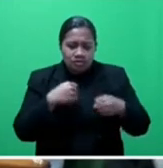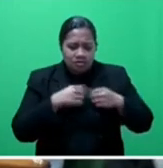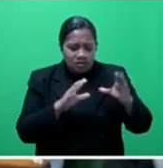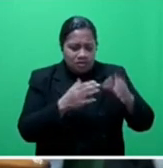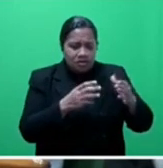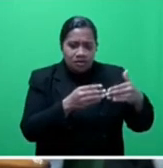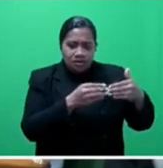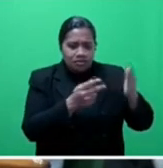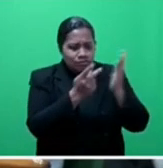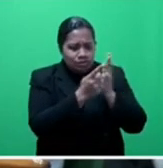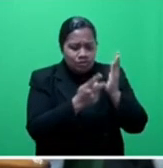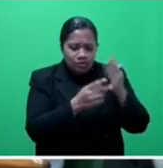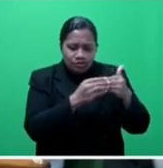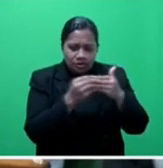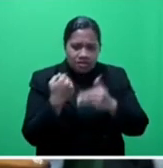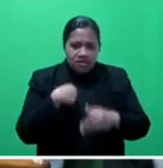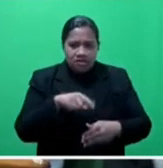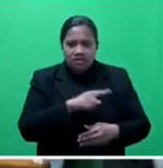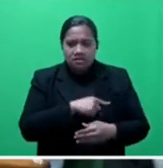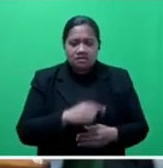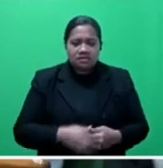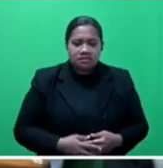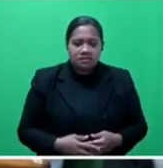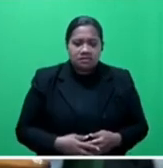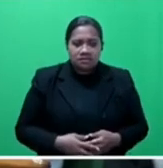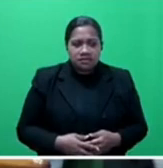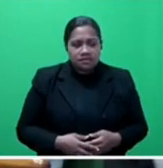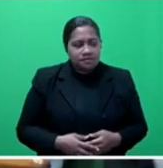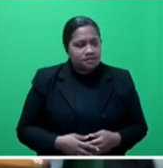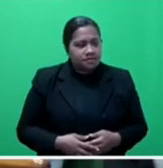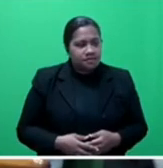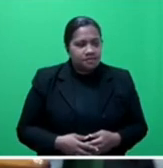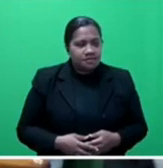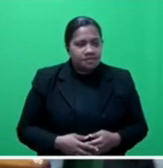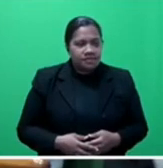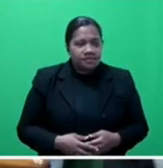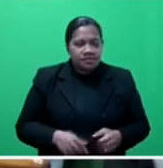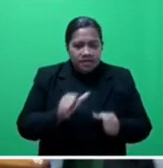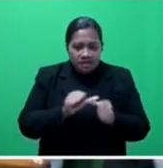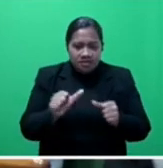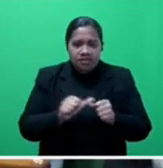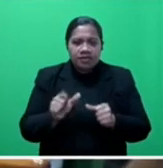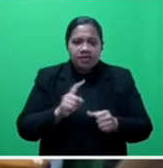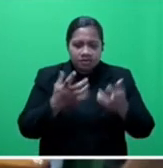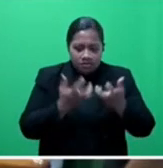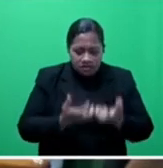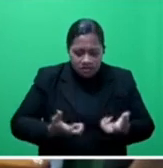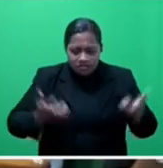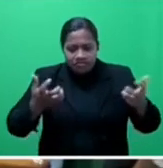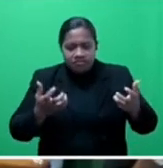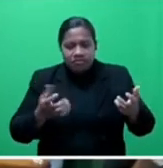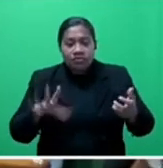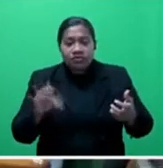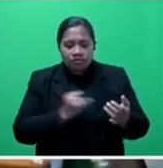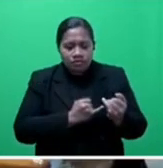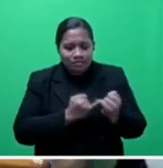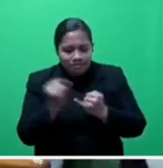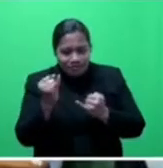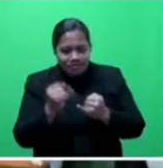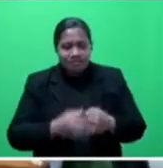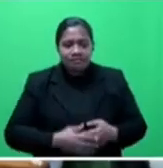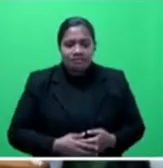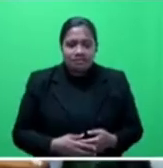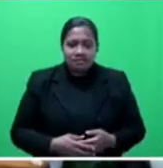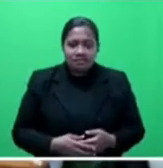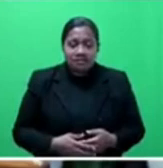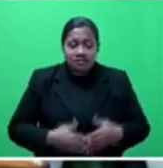is better for everyone in the long run to separate the sheep from the wolves, so to speak. Mr. Speaker, I